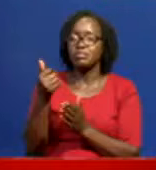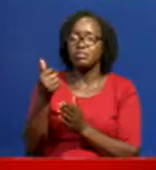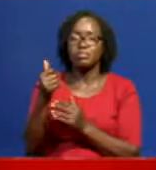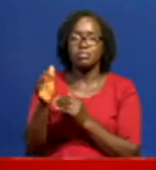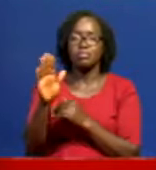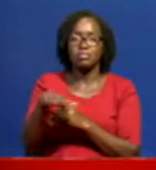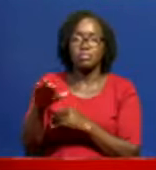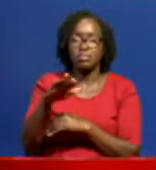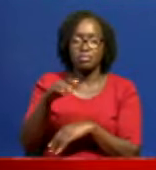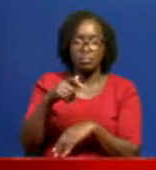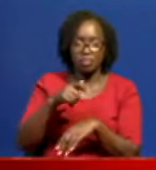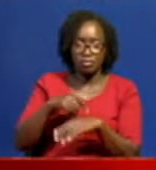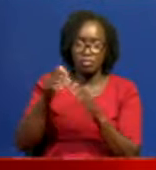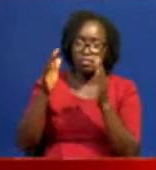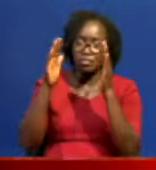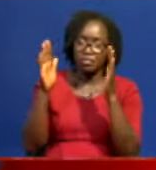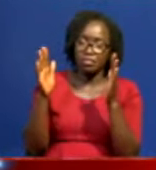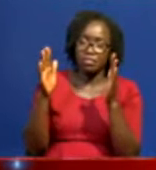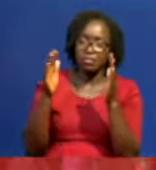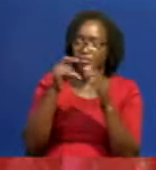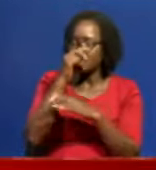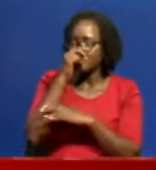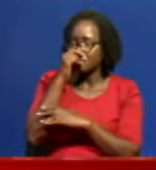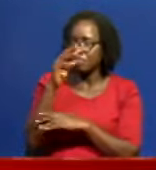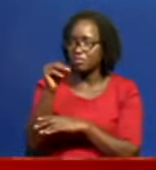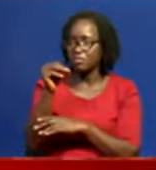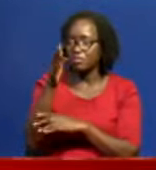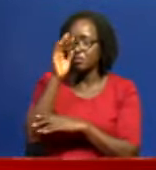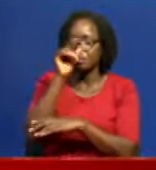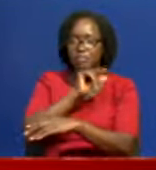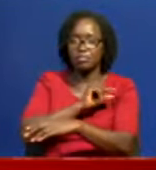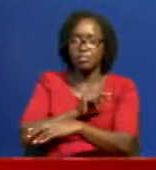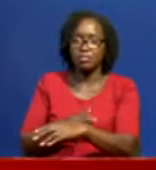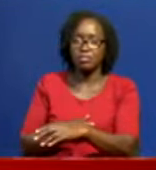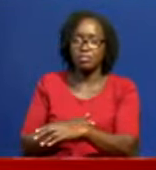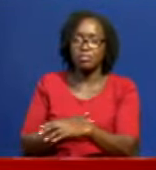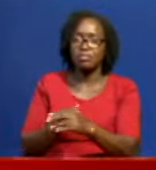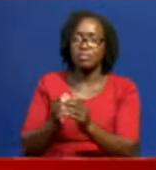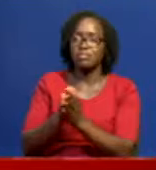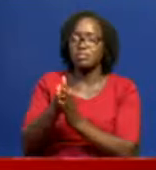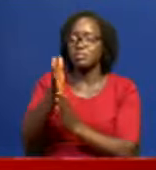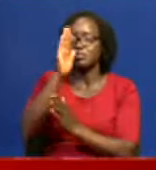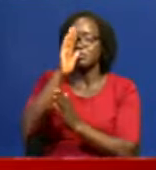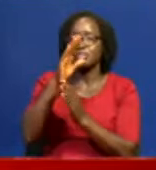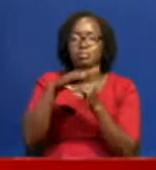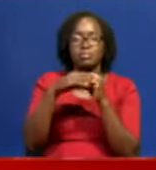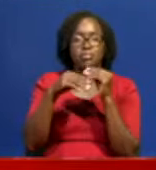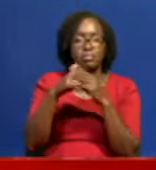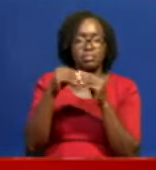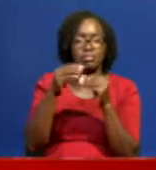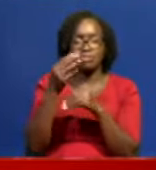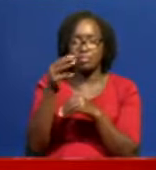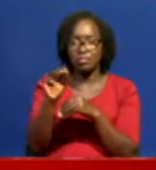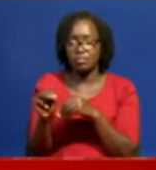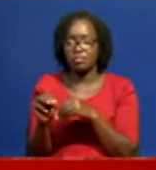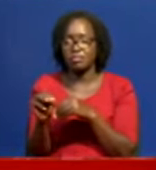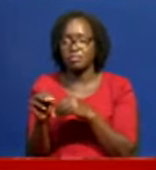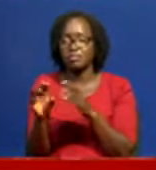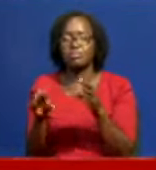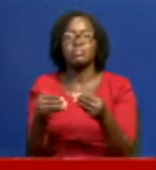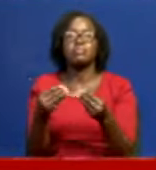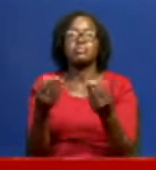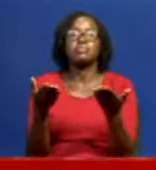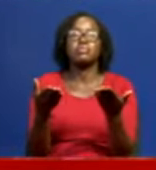season. We wish them God's grace and that God will comfort them and give